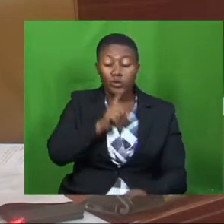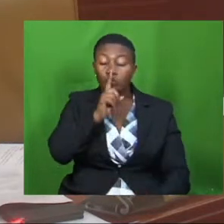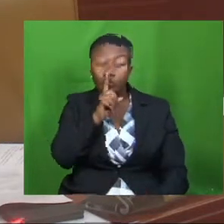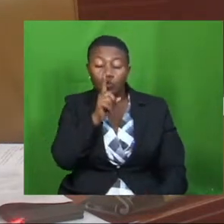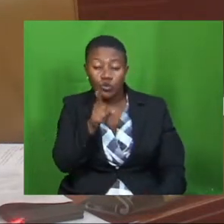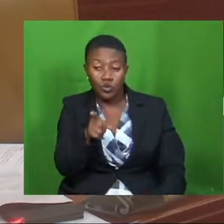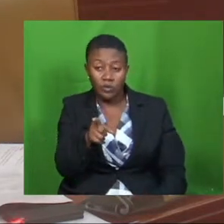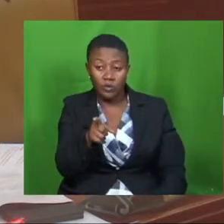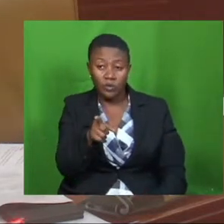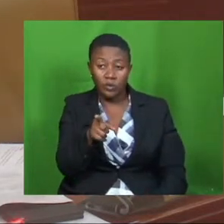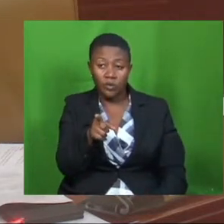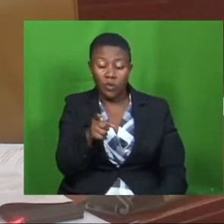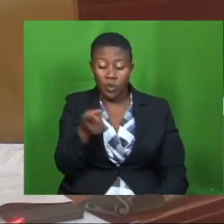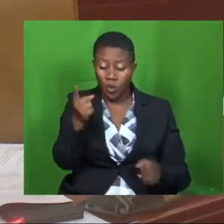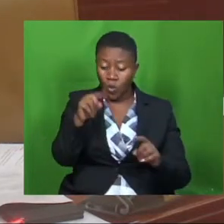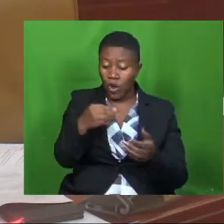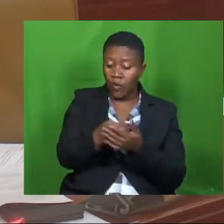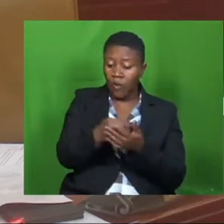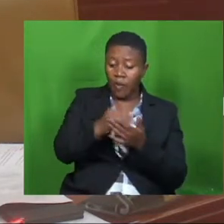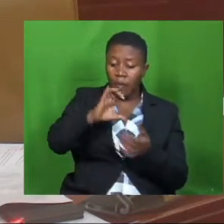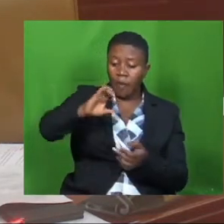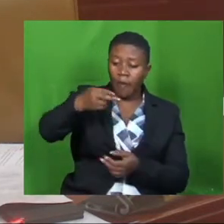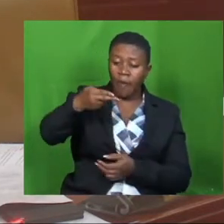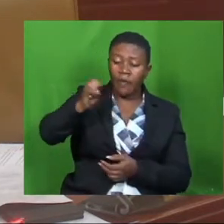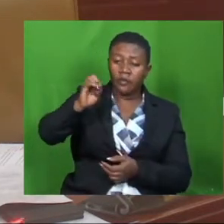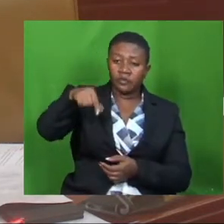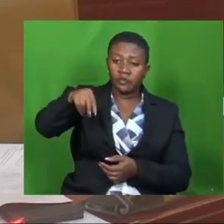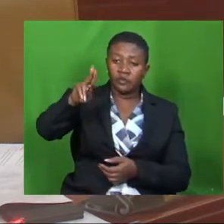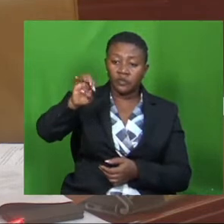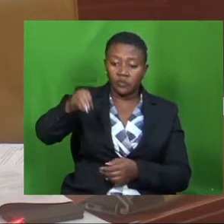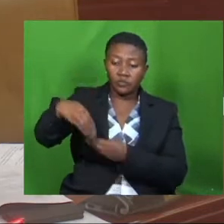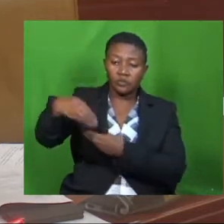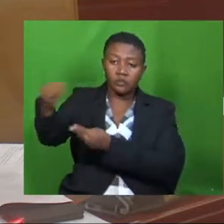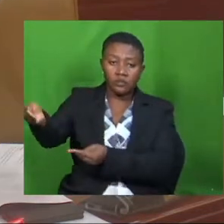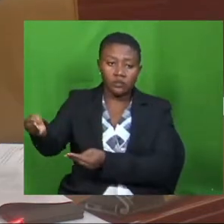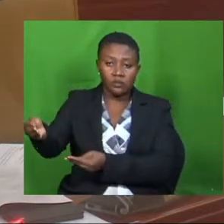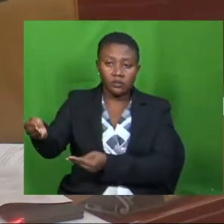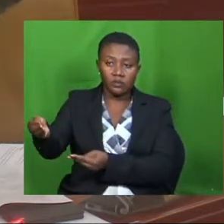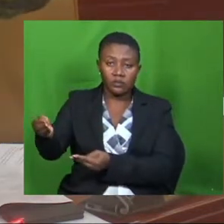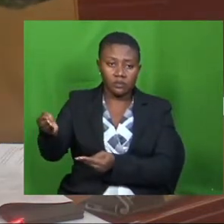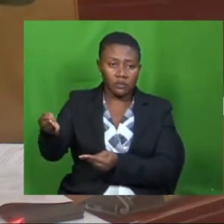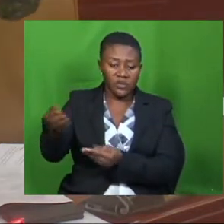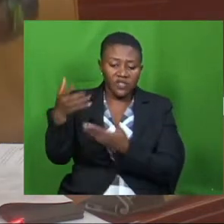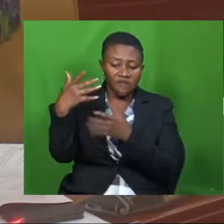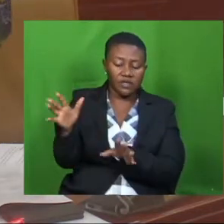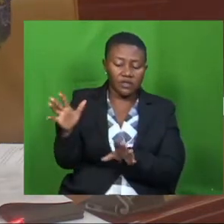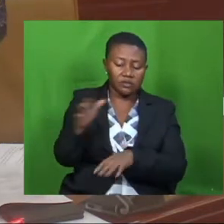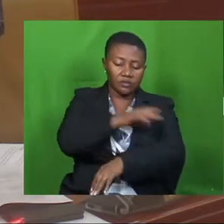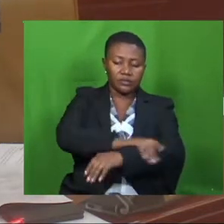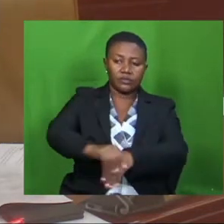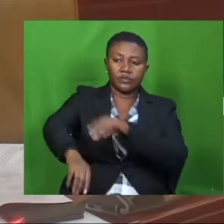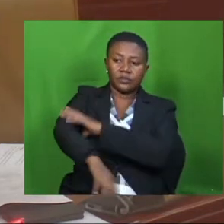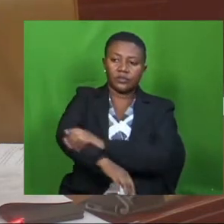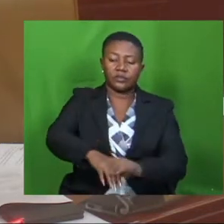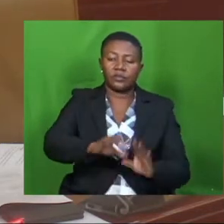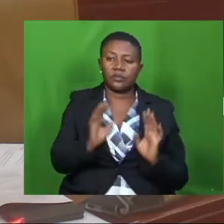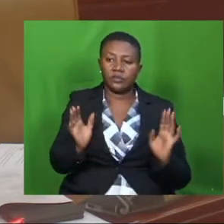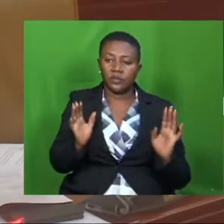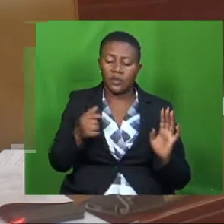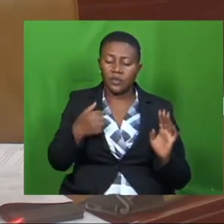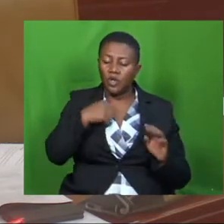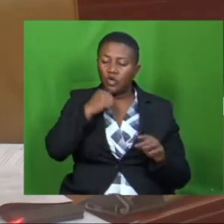focus should move away from only the process to, in the end, value for money. But